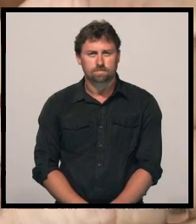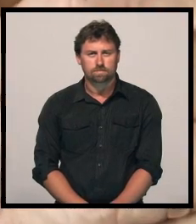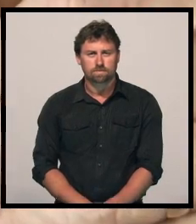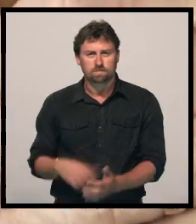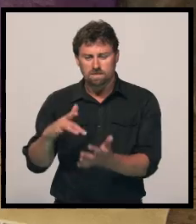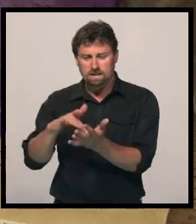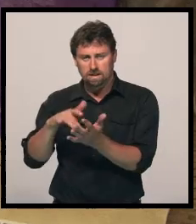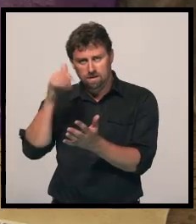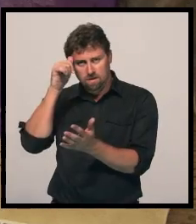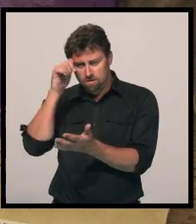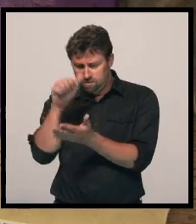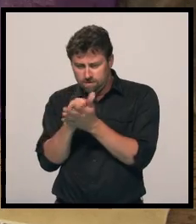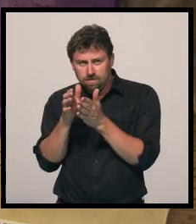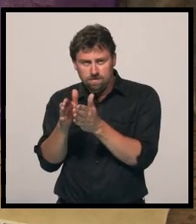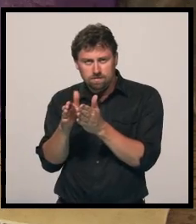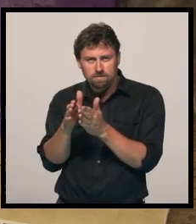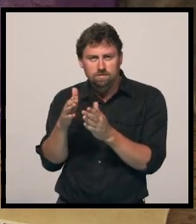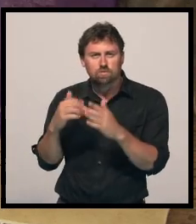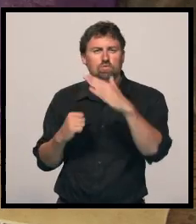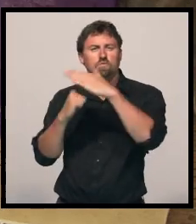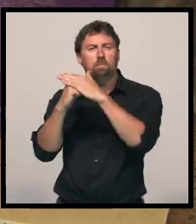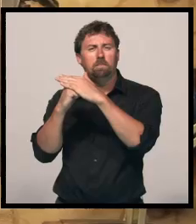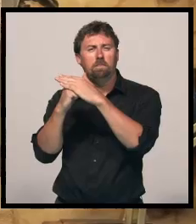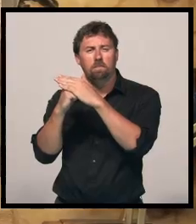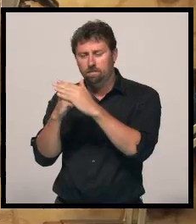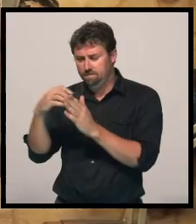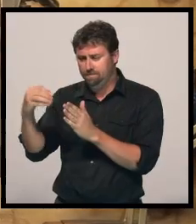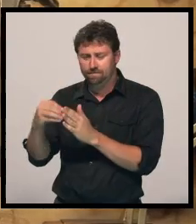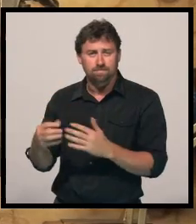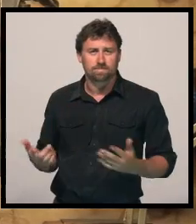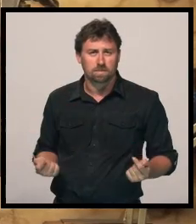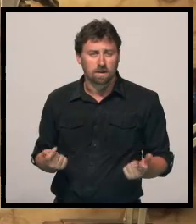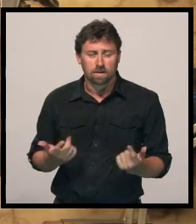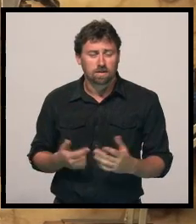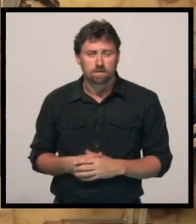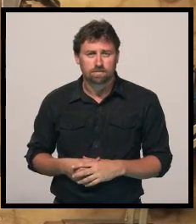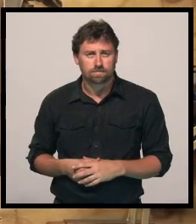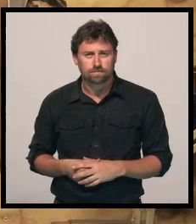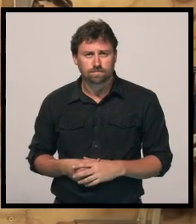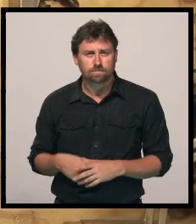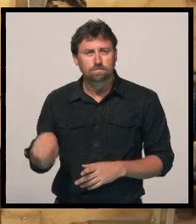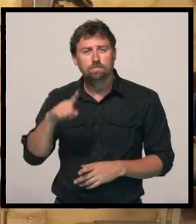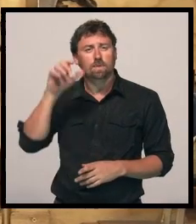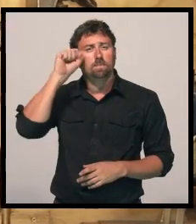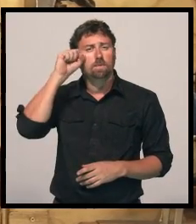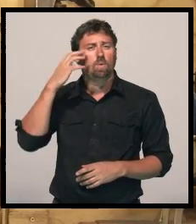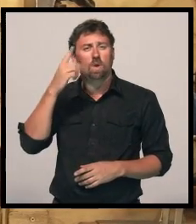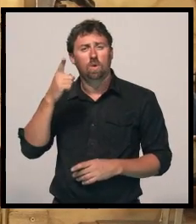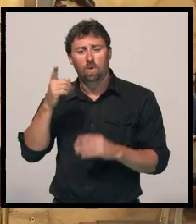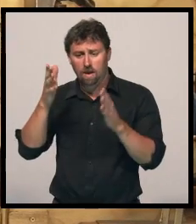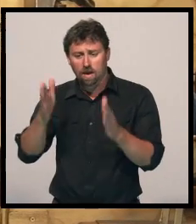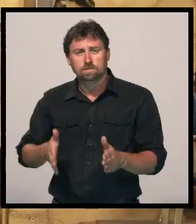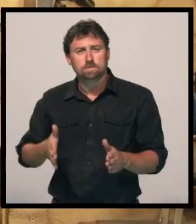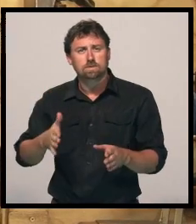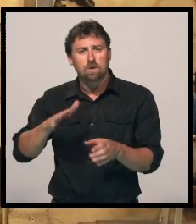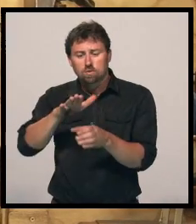there and the top key goes there. One thing to bear in mind, when you're going to cut your box top